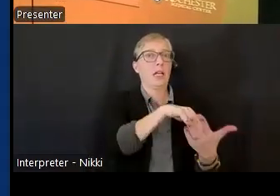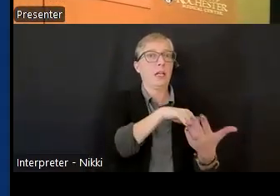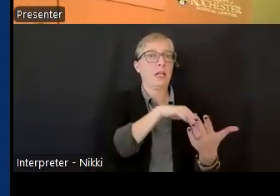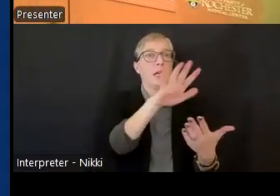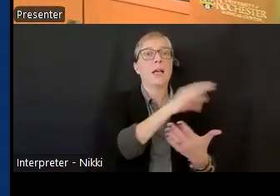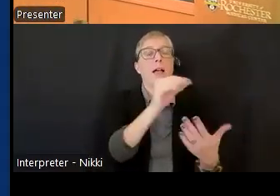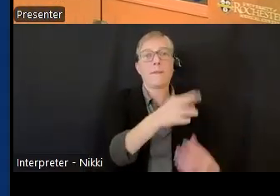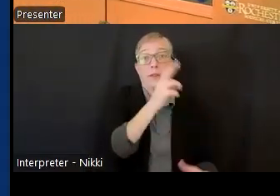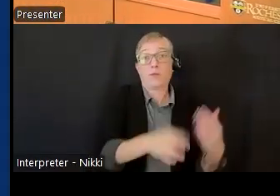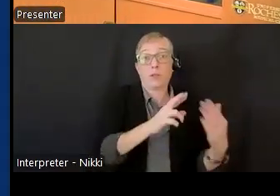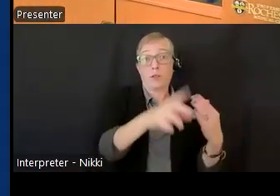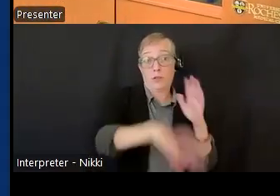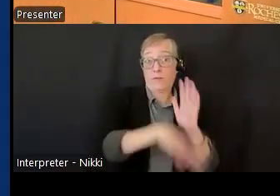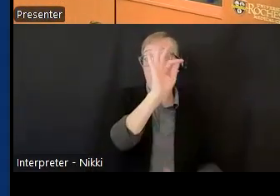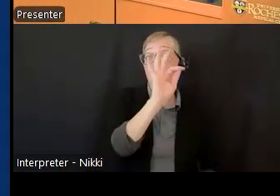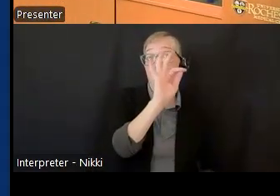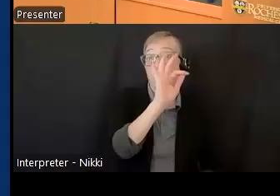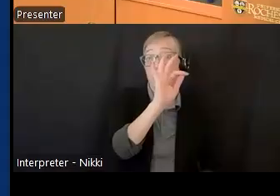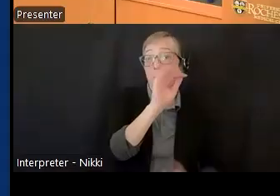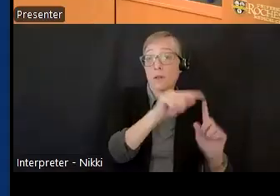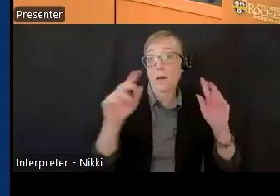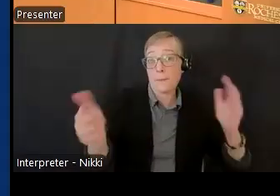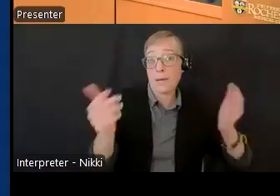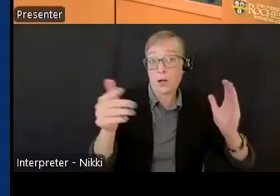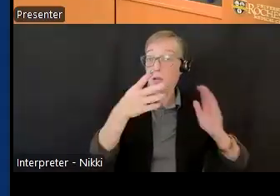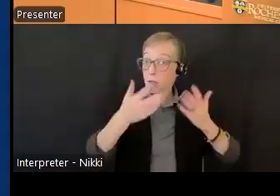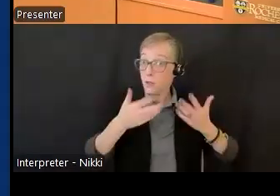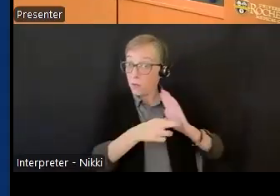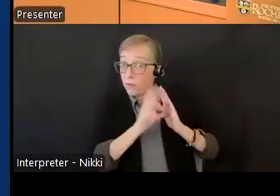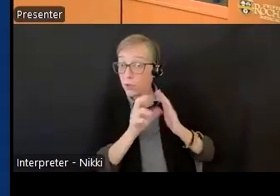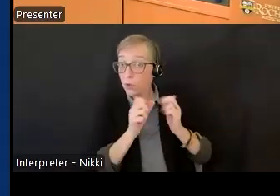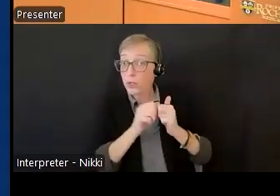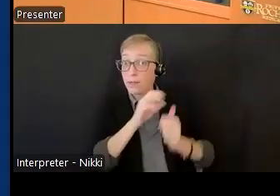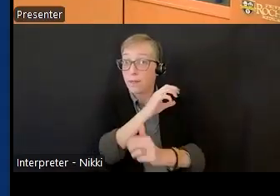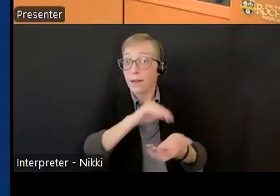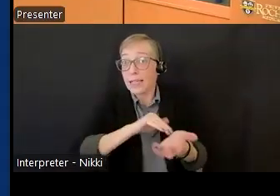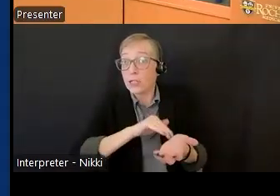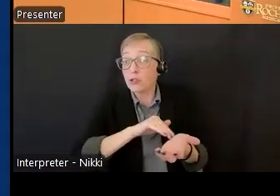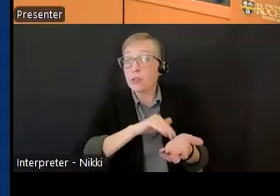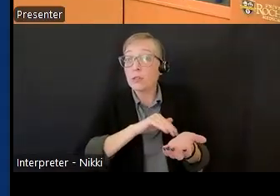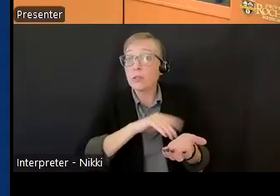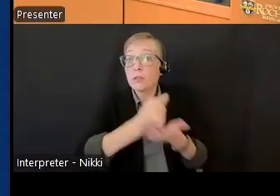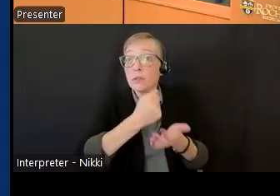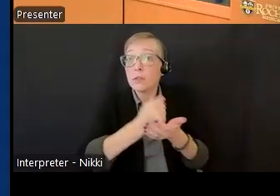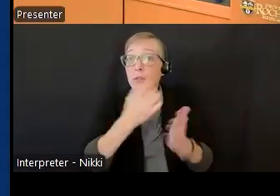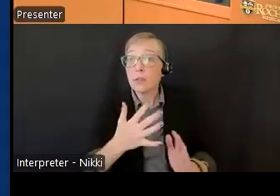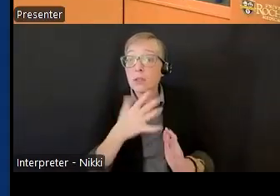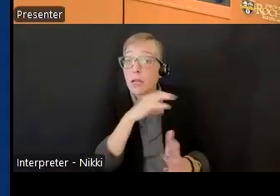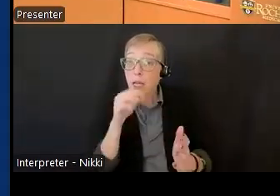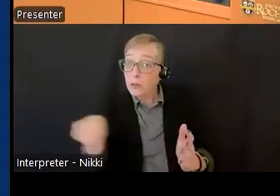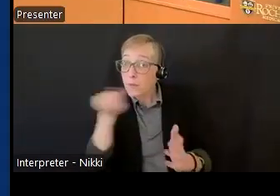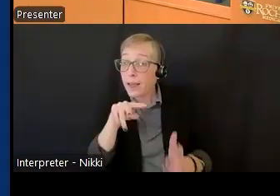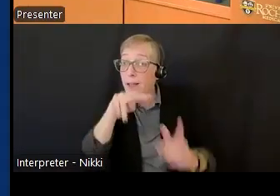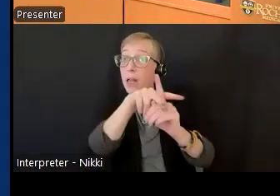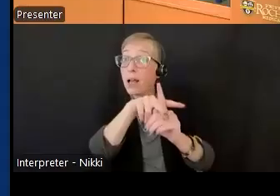results that you found. Did you review those with the clinicians, and have they put those into practice?